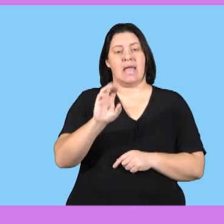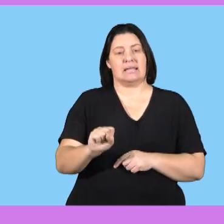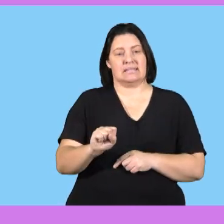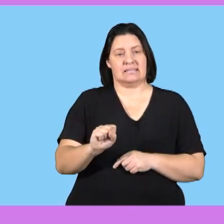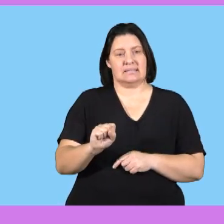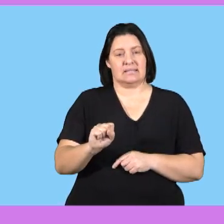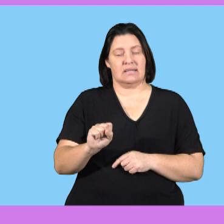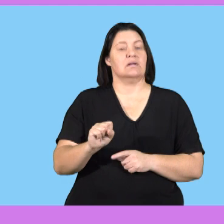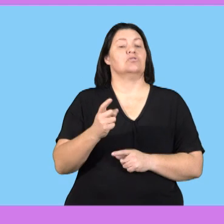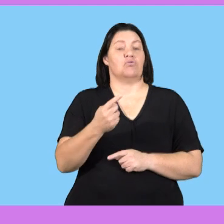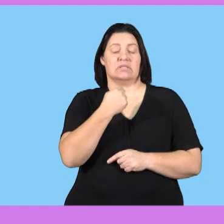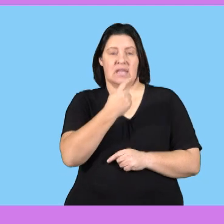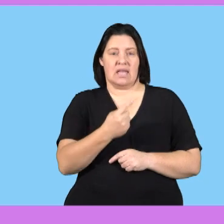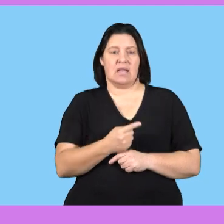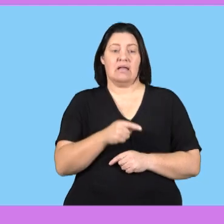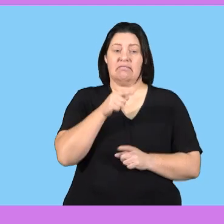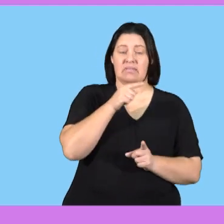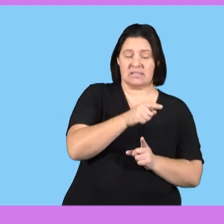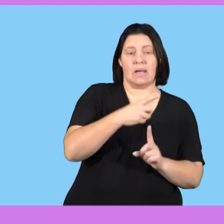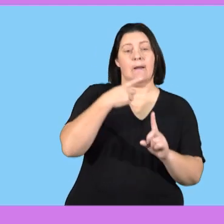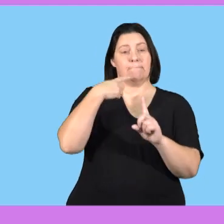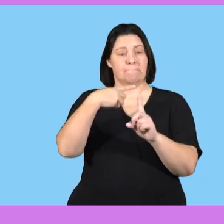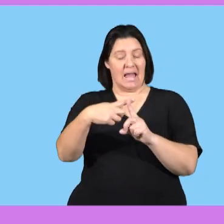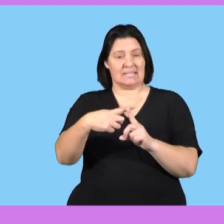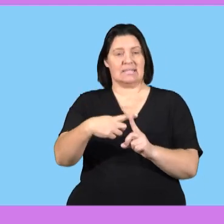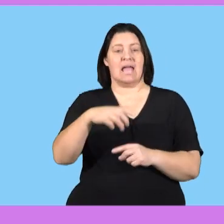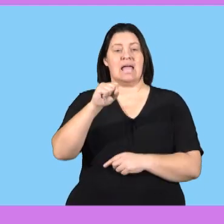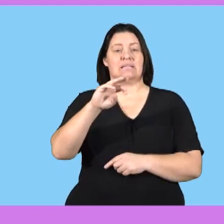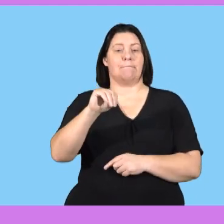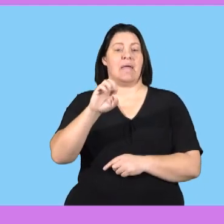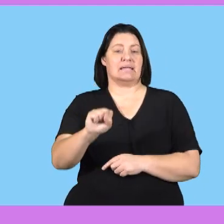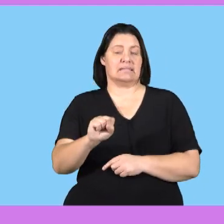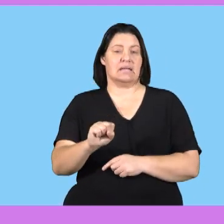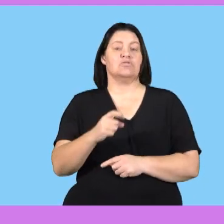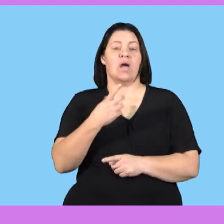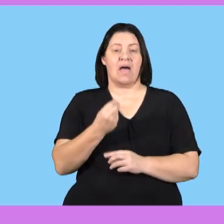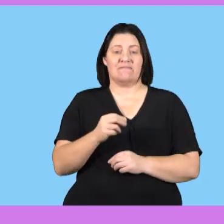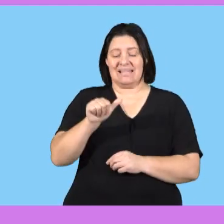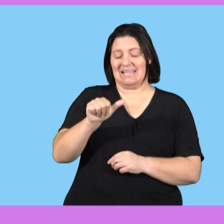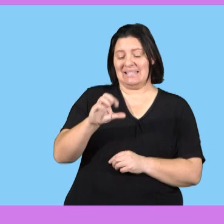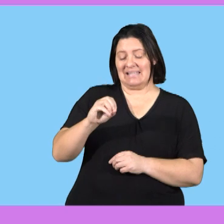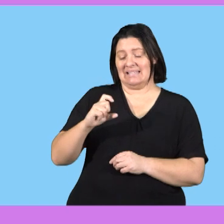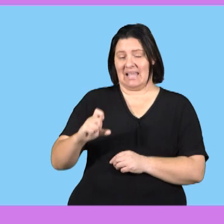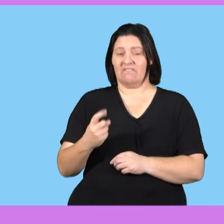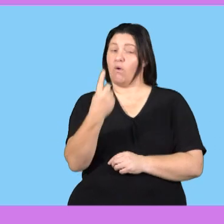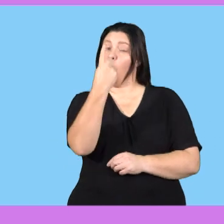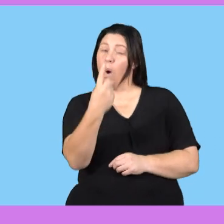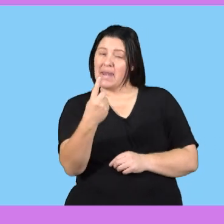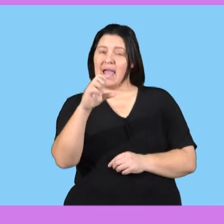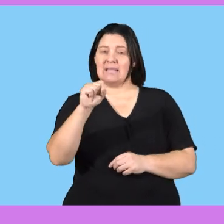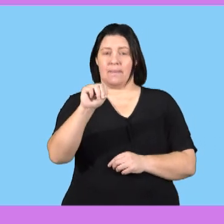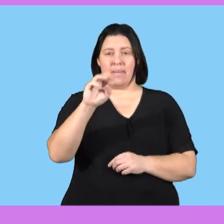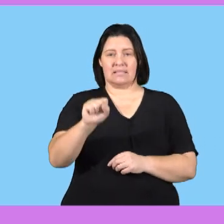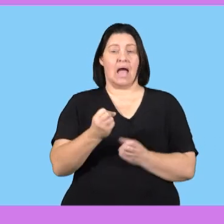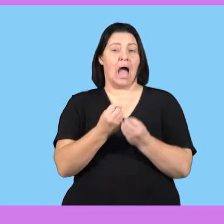okay? So I'm going to say this plus, if you look at the SMS, here we are saying it's 60 cents per